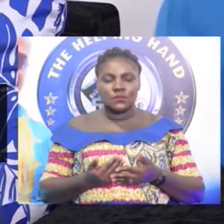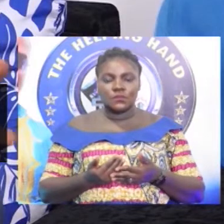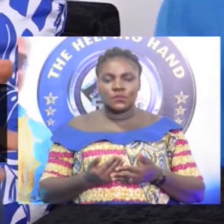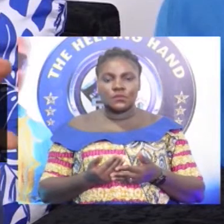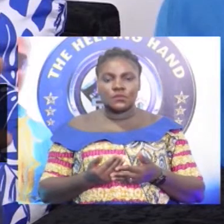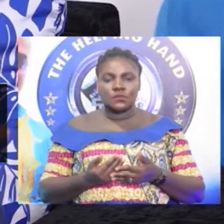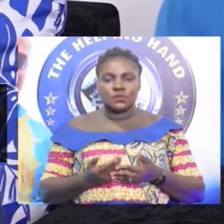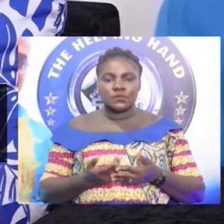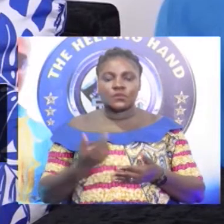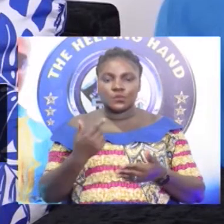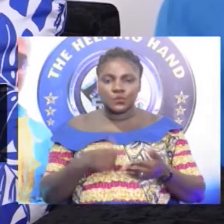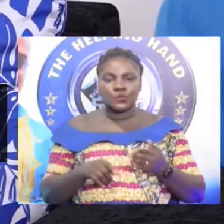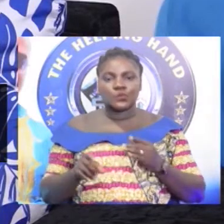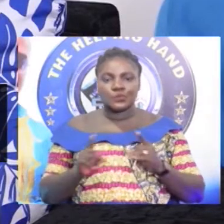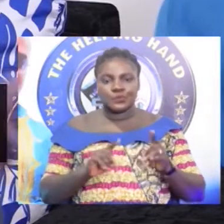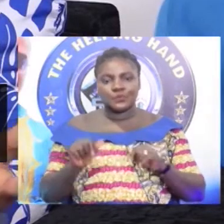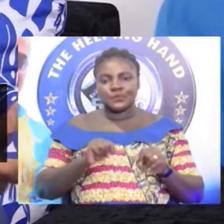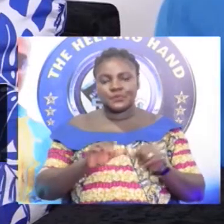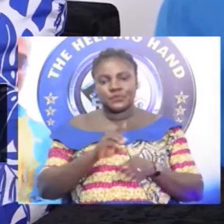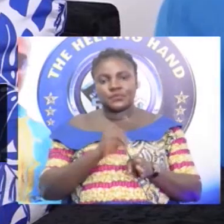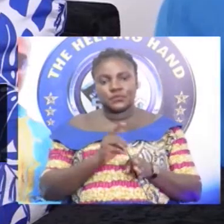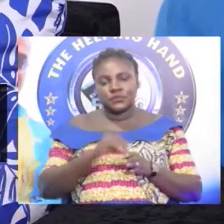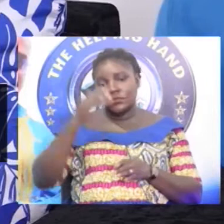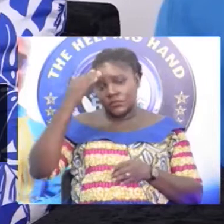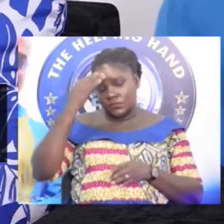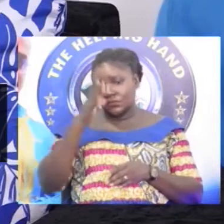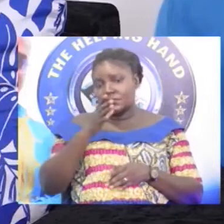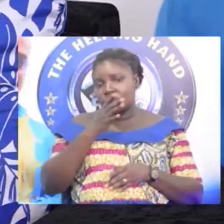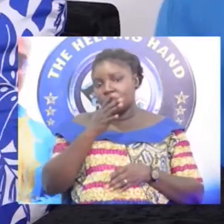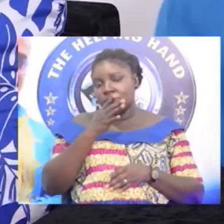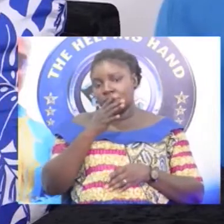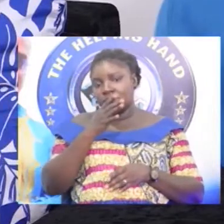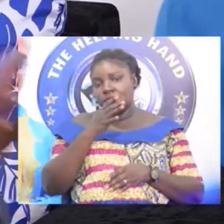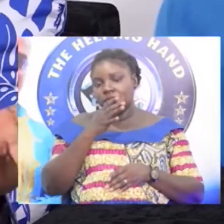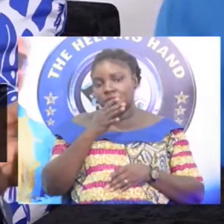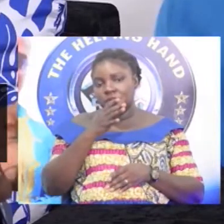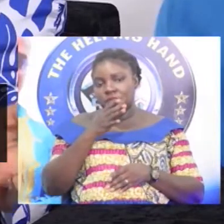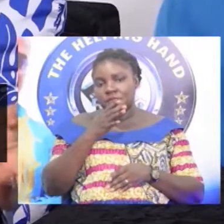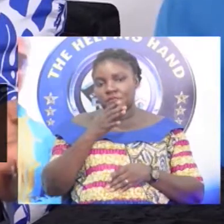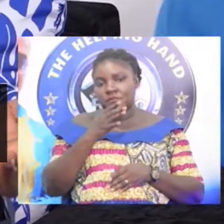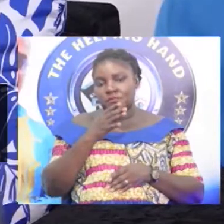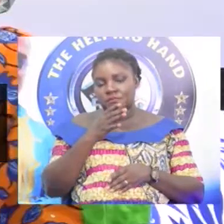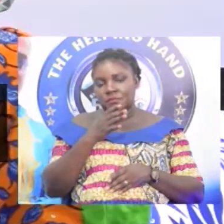to your disability? Because they know their mother, Omni Somu Mame. Now we're a trader.